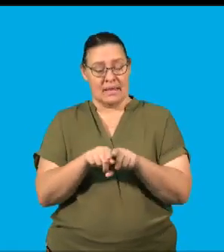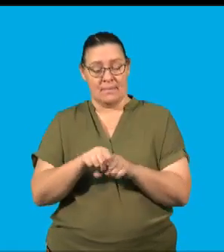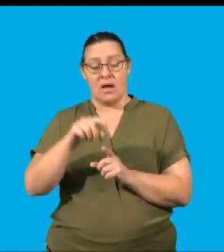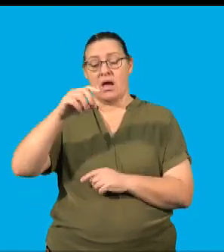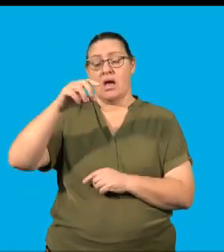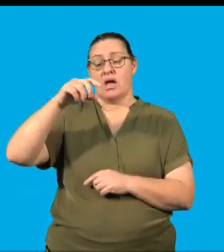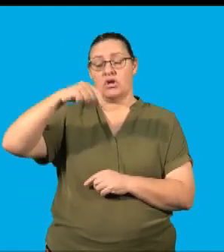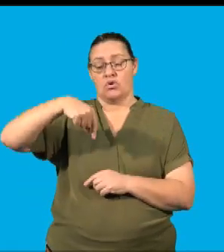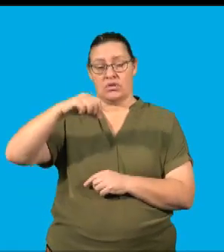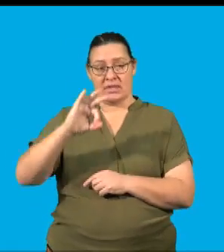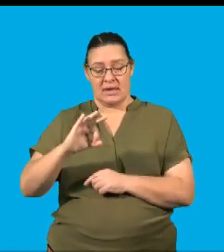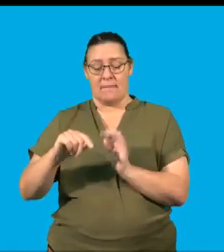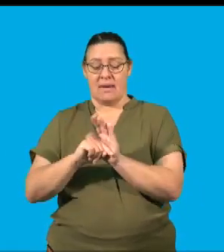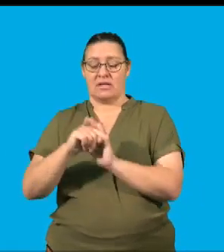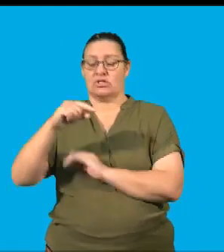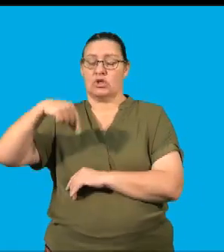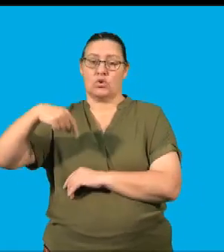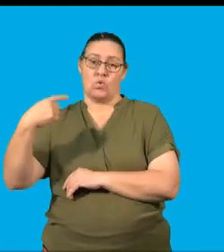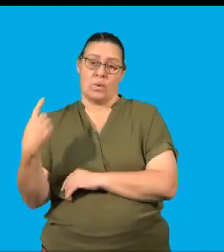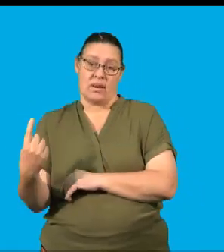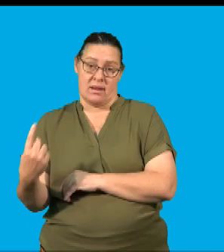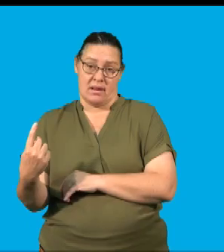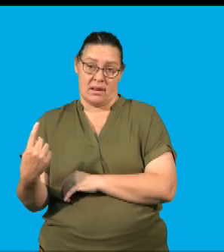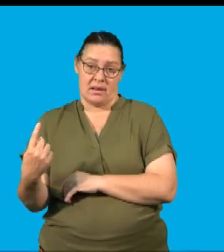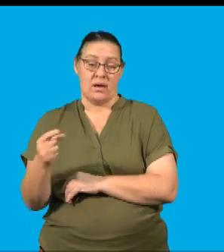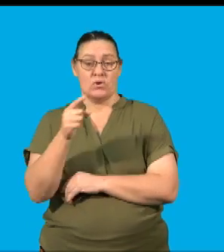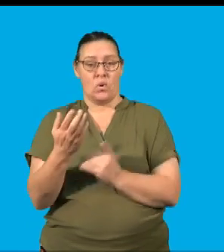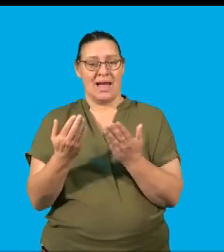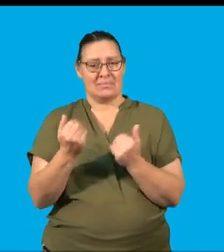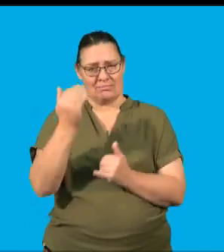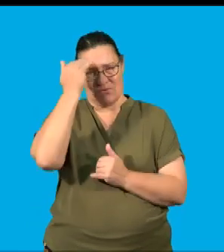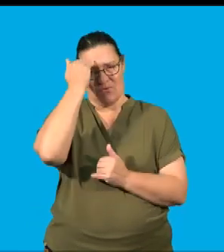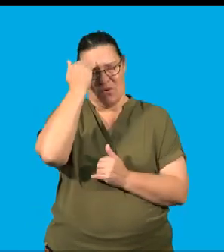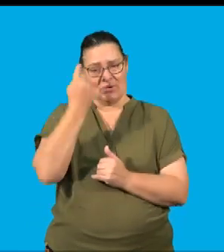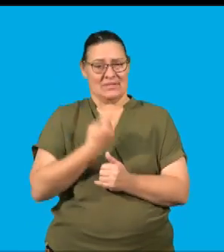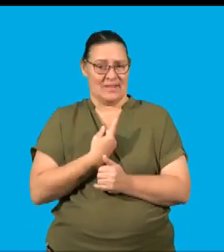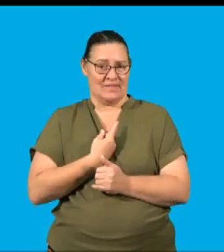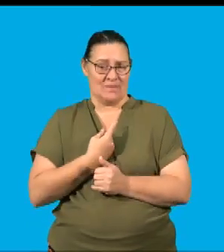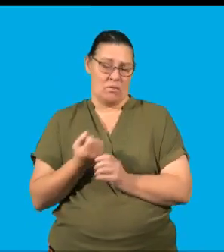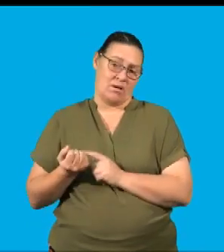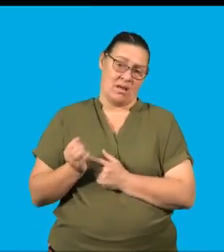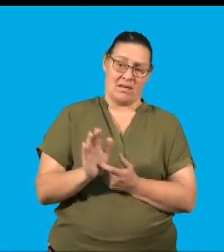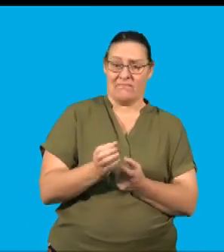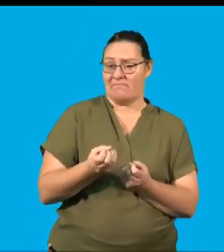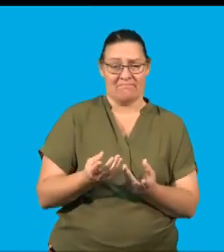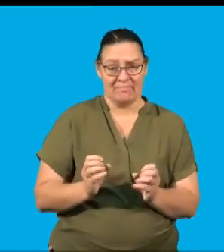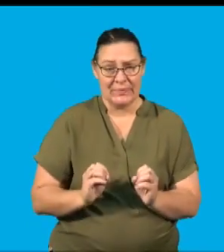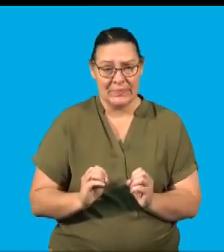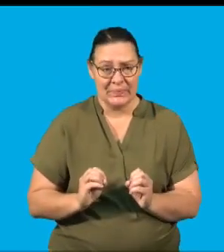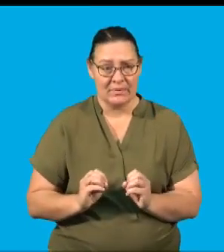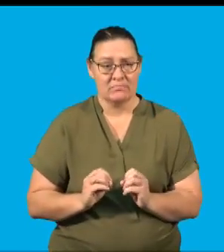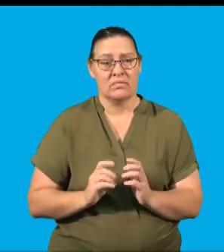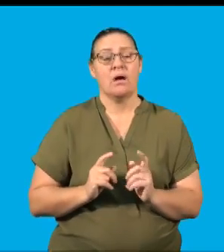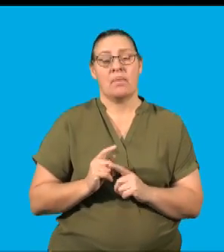minus Q1. Again, you are expected to know this formula by heart. The lower quartile, which is